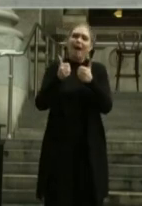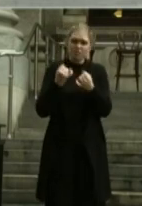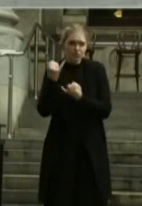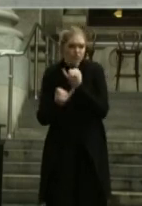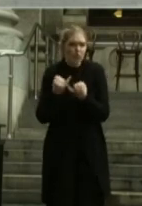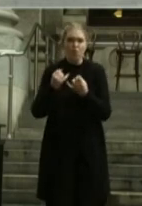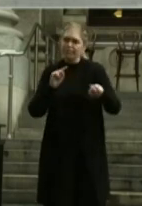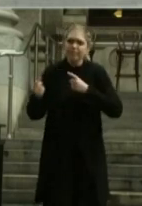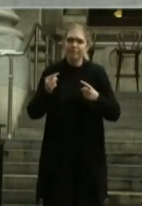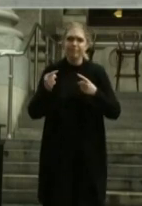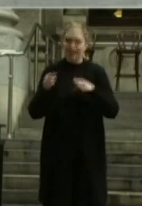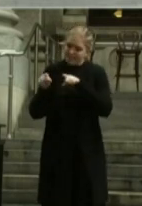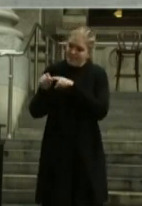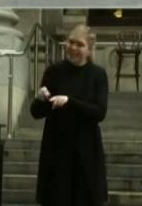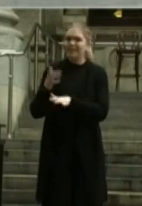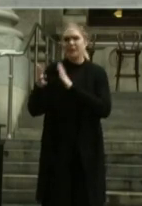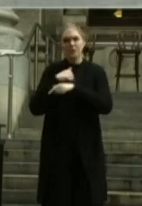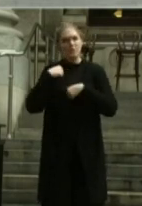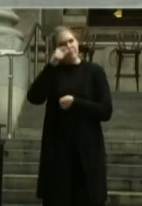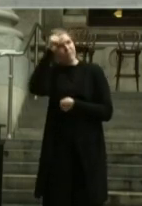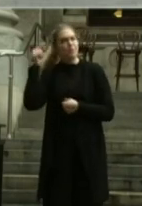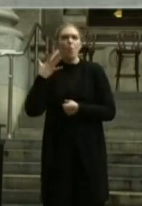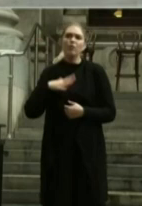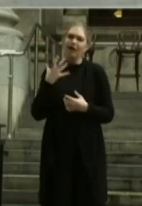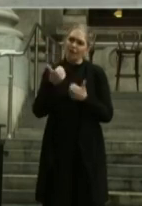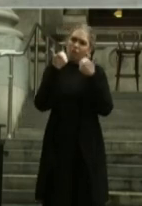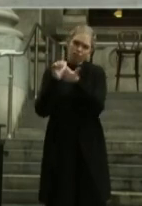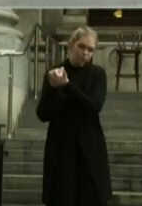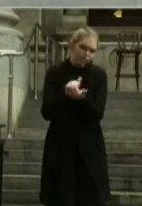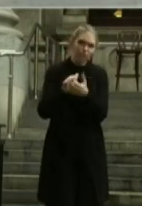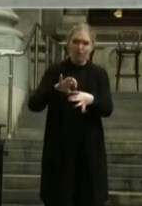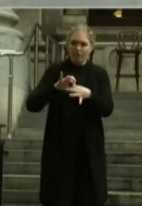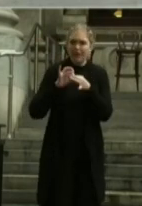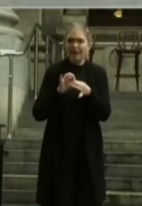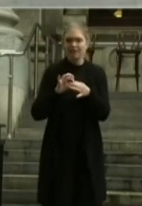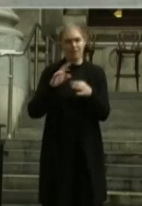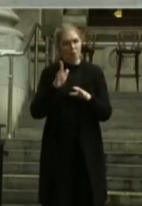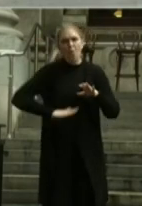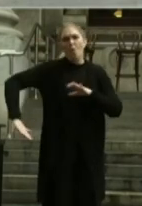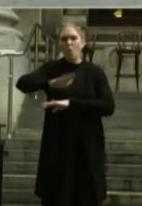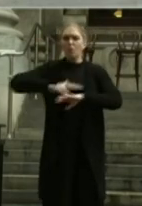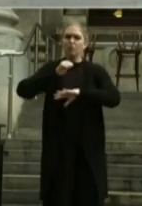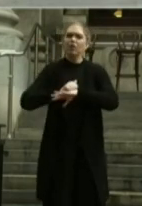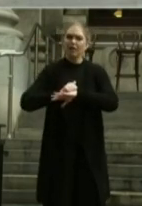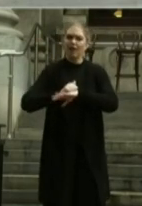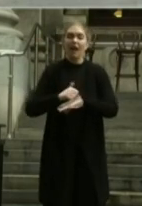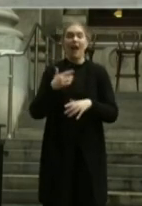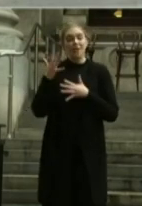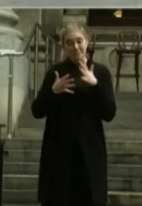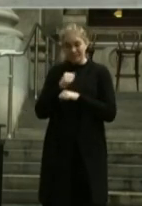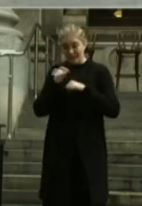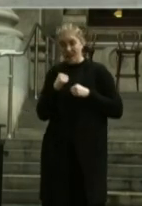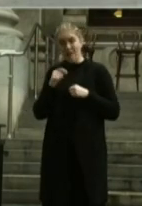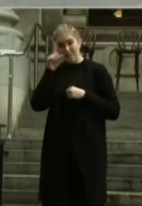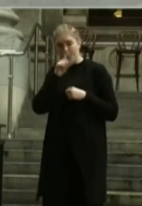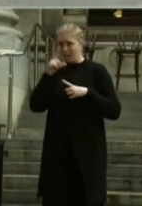a fair and truthful relationship with the people of Australia and a better future for our children based on justice and